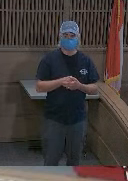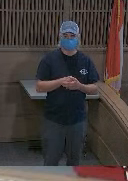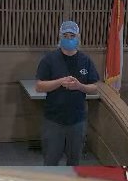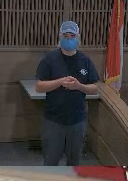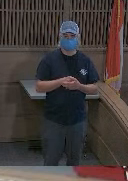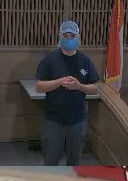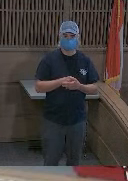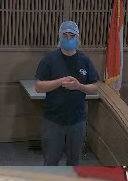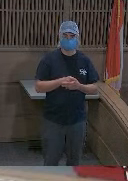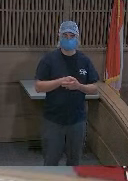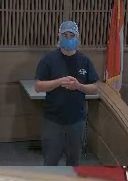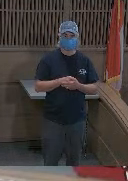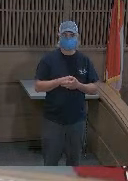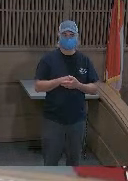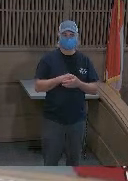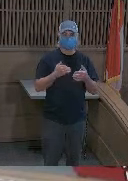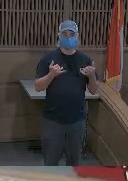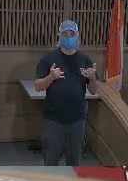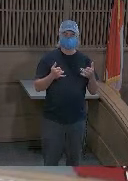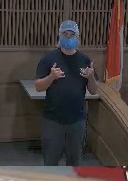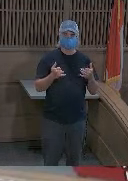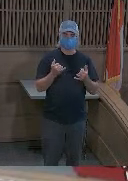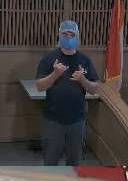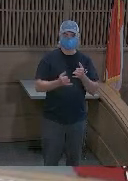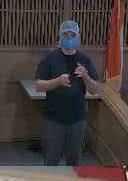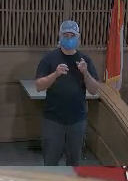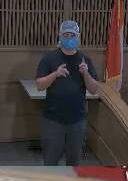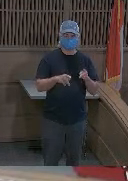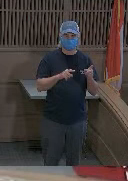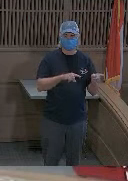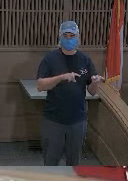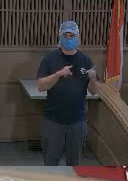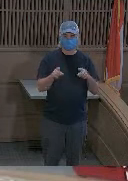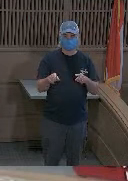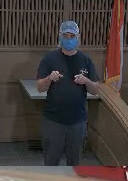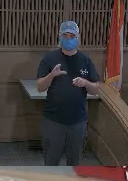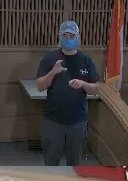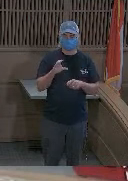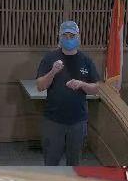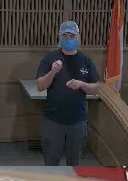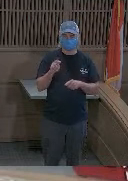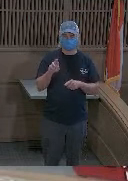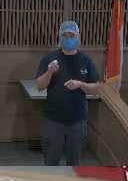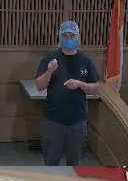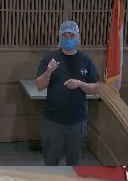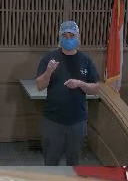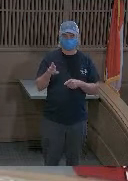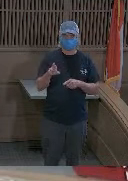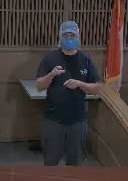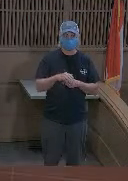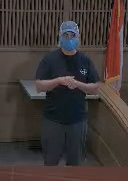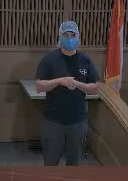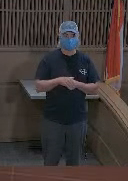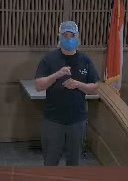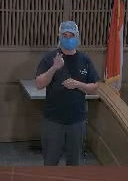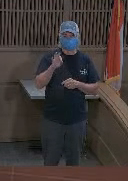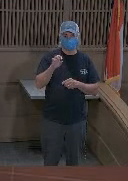to our final presenter, of course, and we'd like to bring up Dougherty County Coroner, Mr. Michael Fowler.